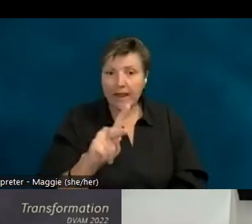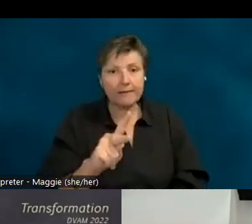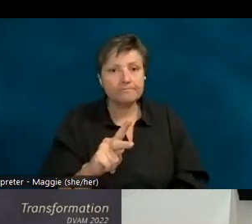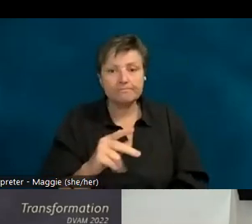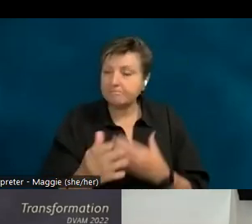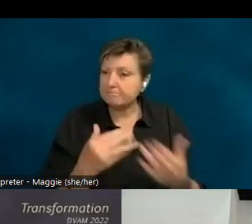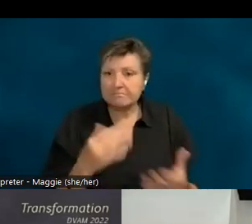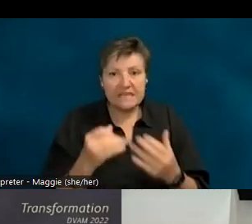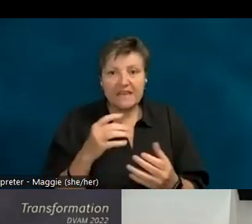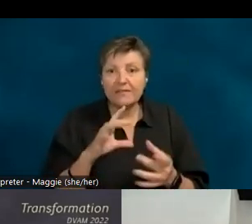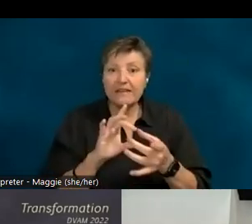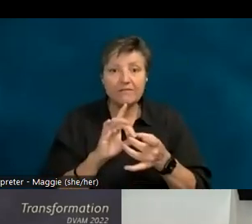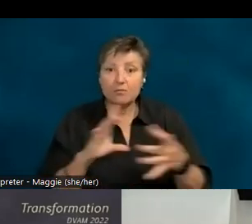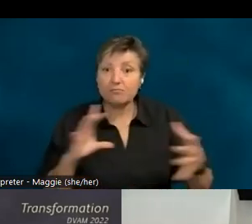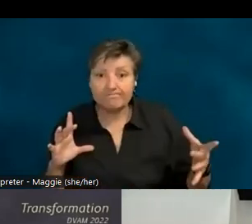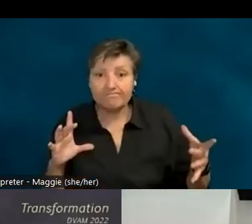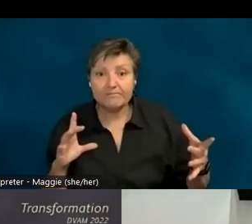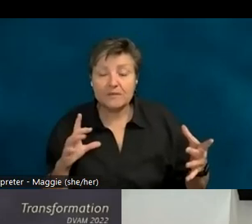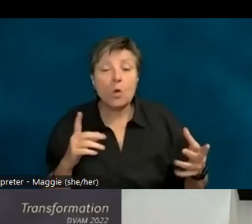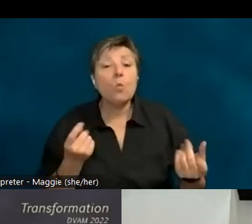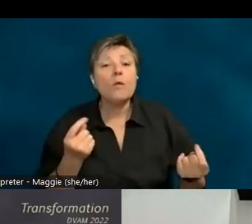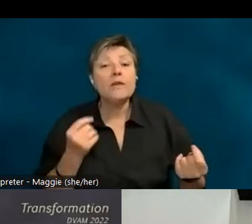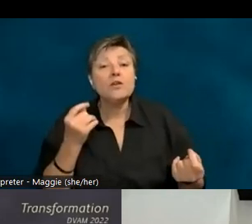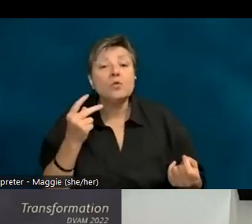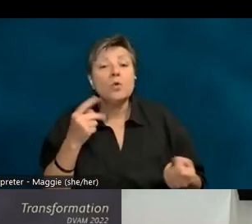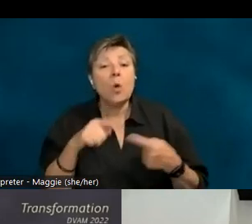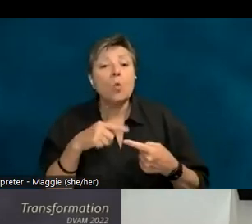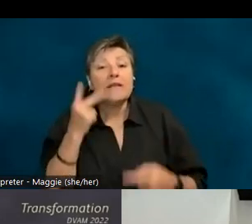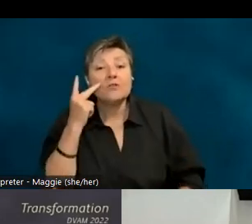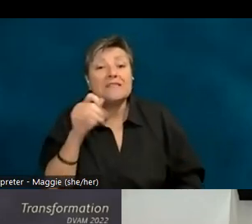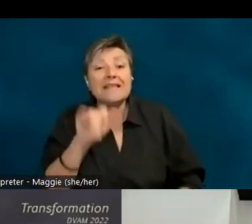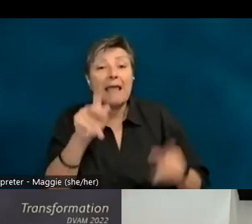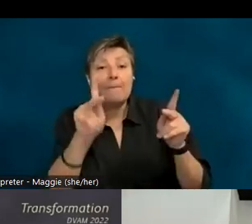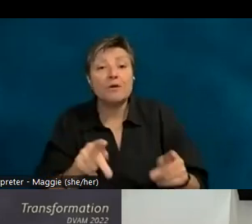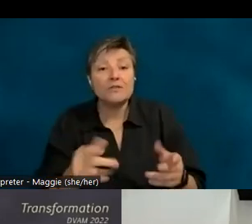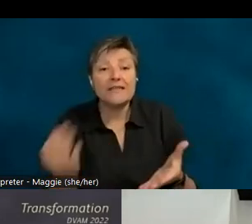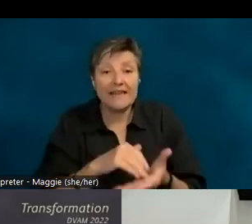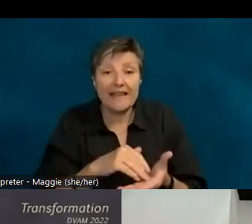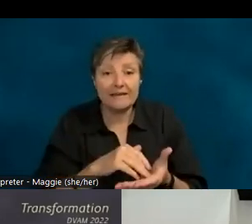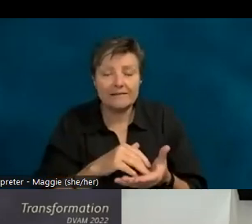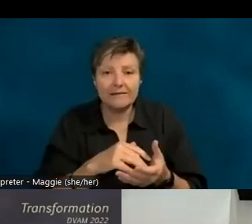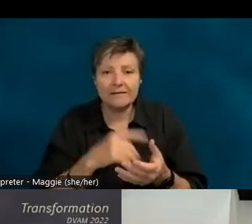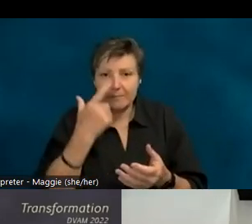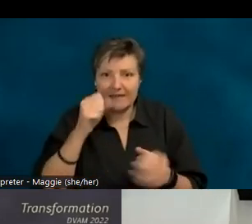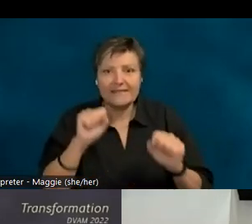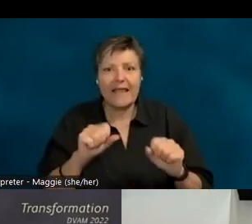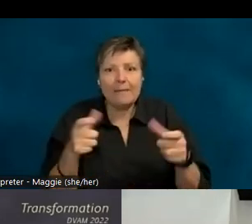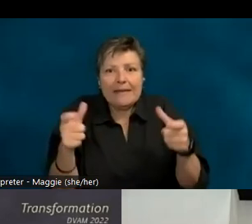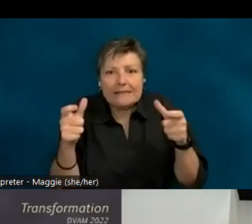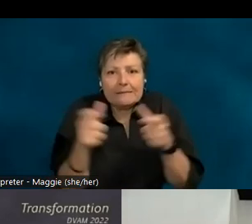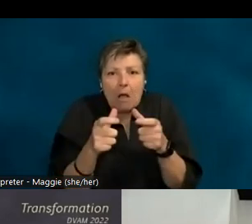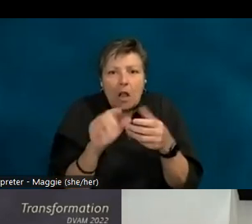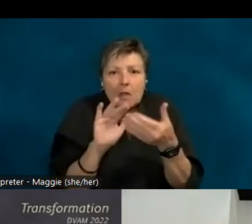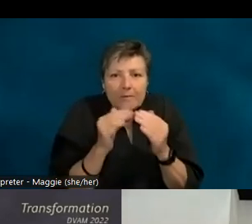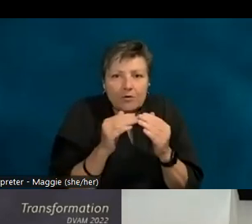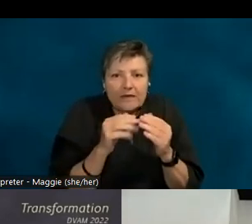out of this relationship, what are you going to do when you see them again? Because it can be a very small, very tight-knit community, and getting completely out of it means